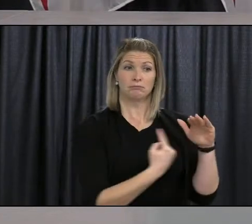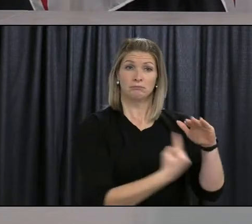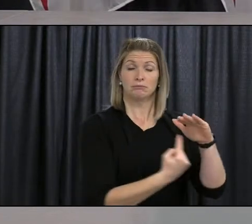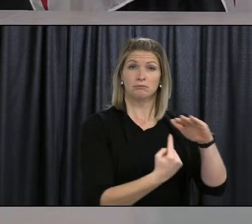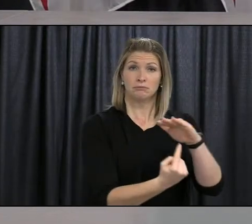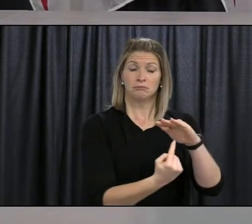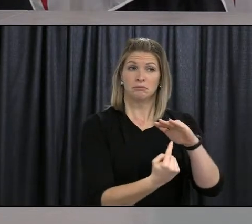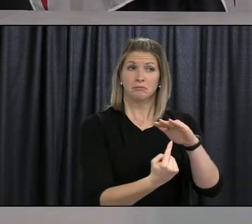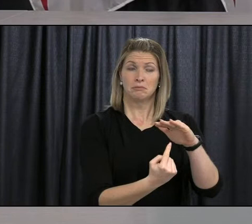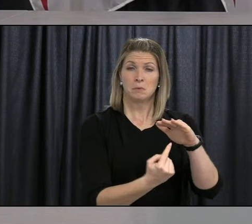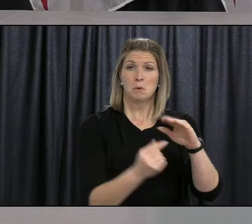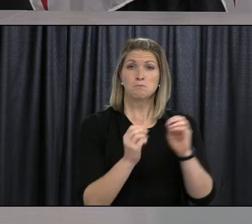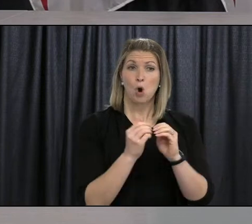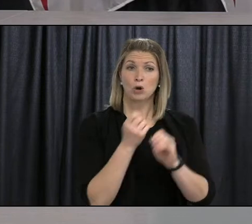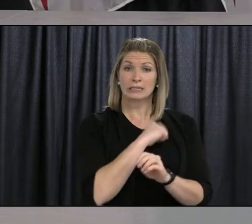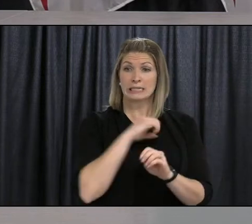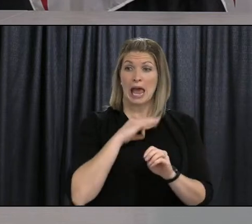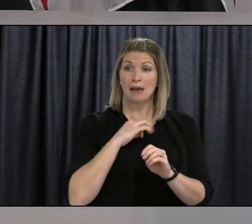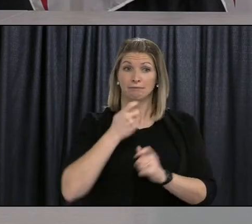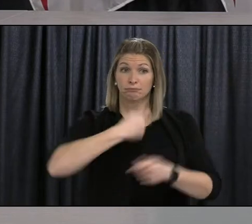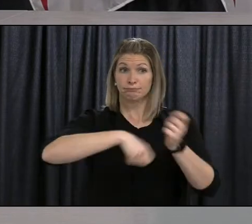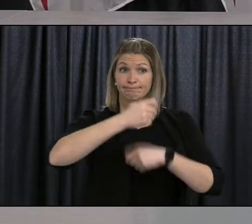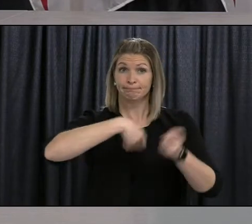Perhaps, Minister Haggie, you could address that.